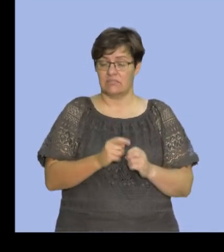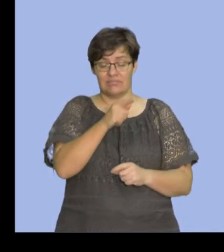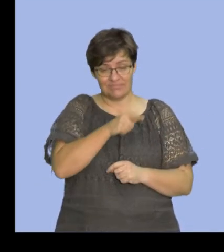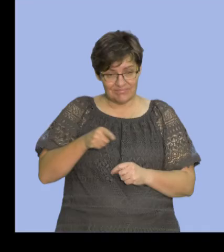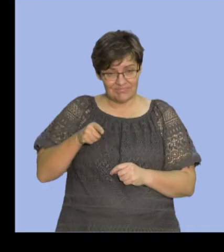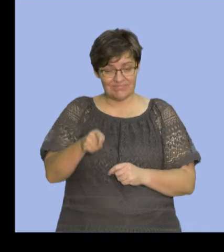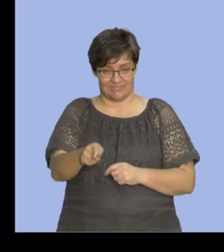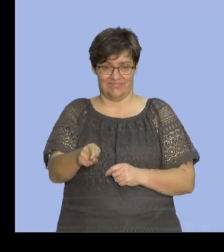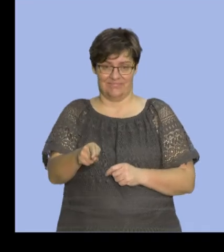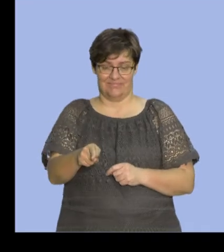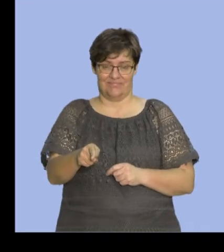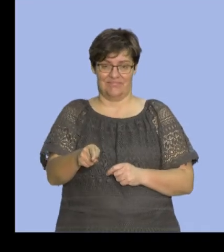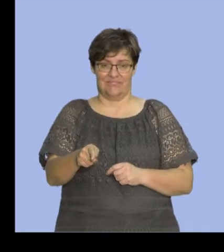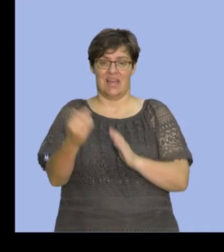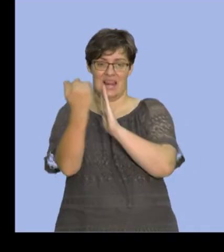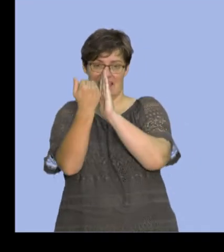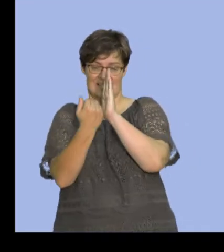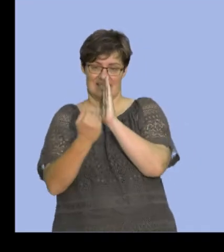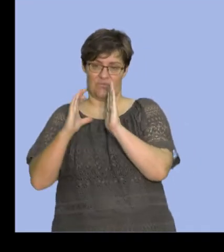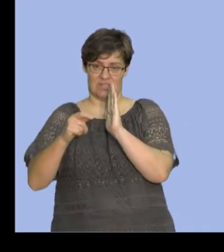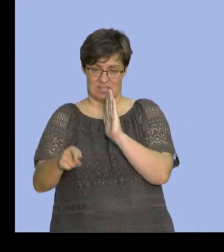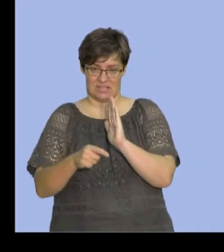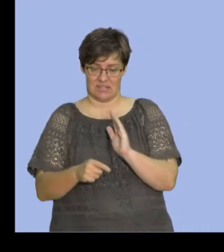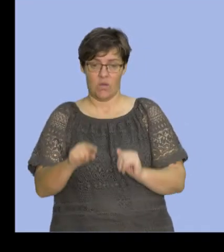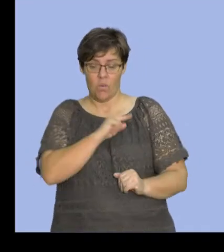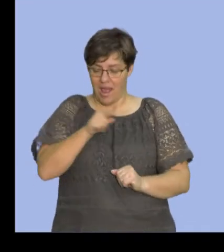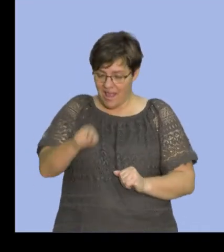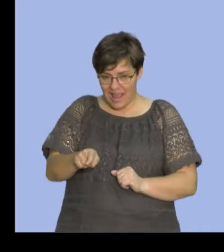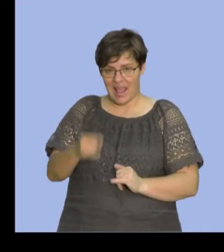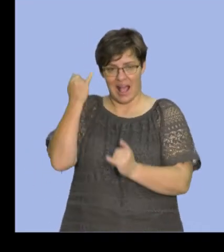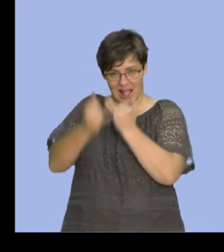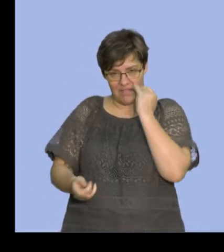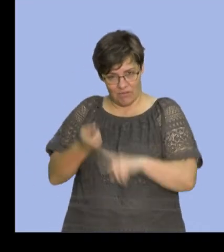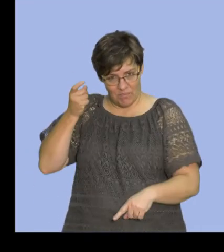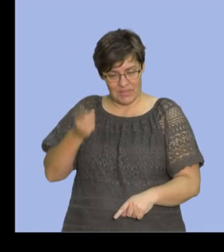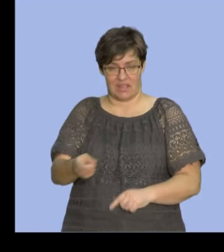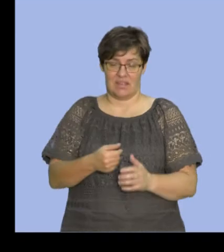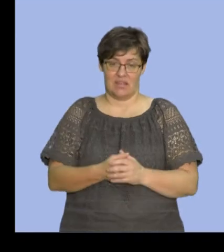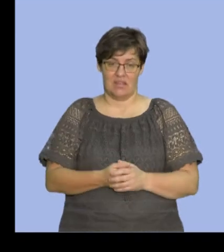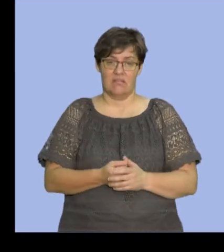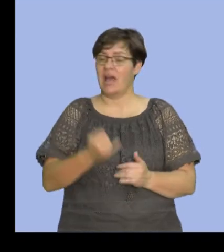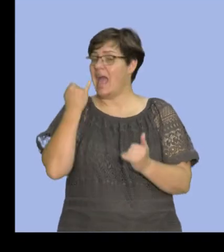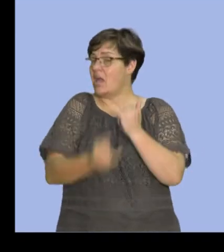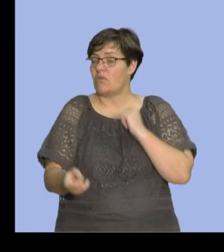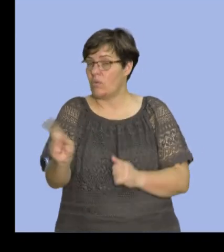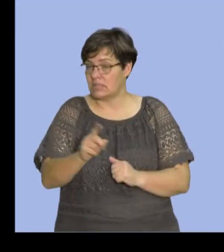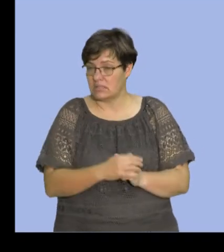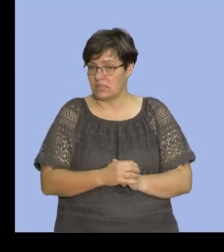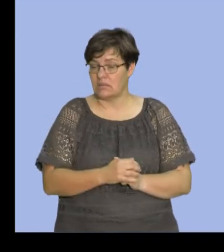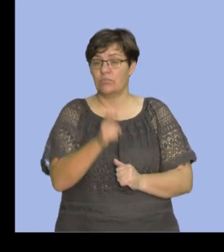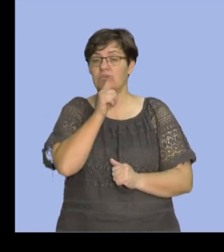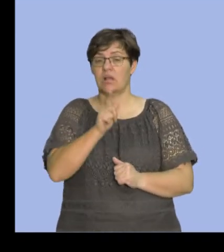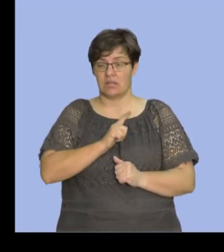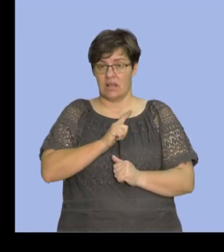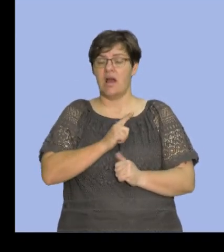fix in the creditors list because that's where the error was. What was the error? We are told